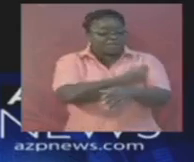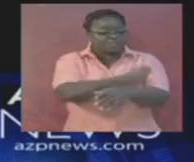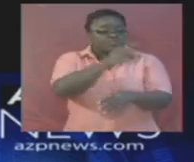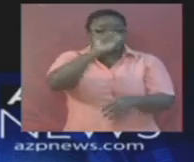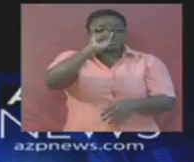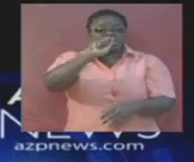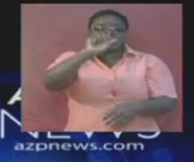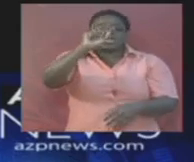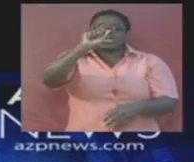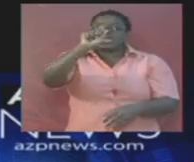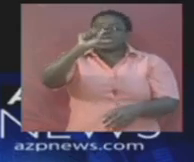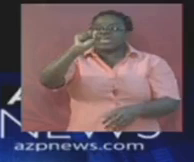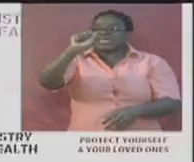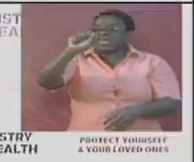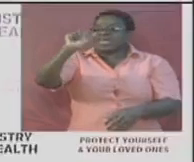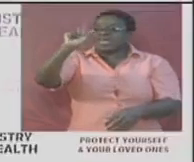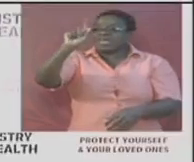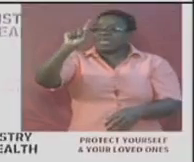case? Thanks.